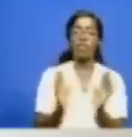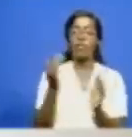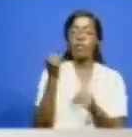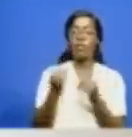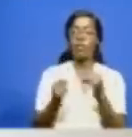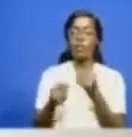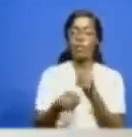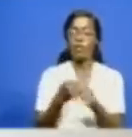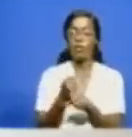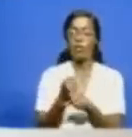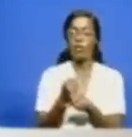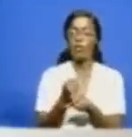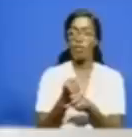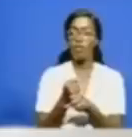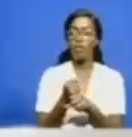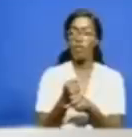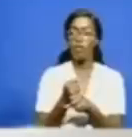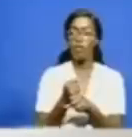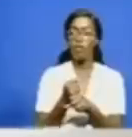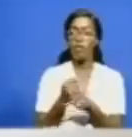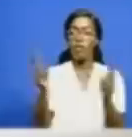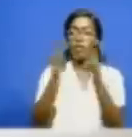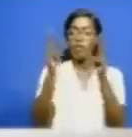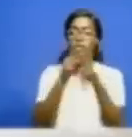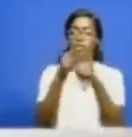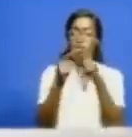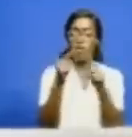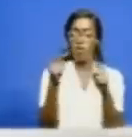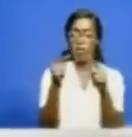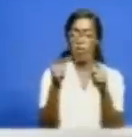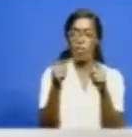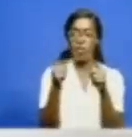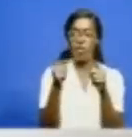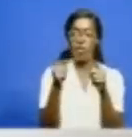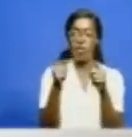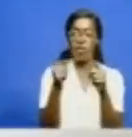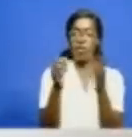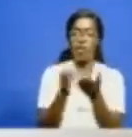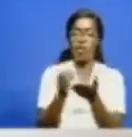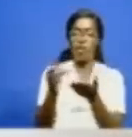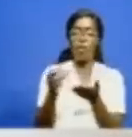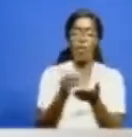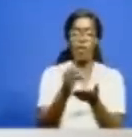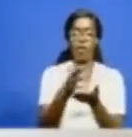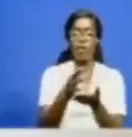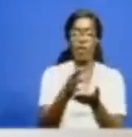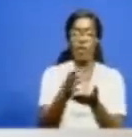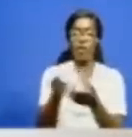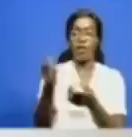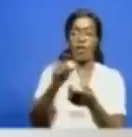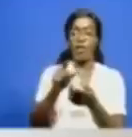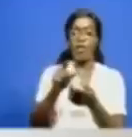of this year and to an international standard, we will allocate an additional